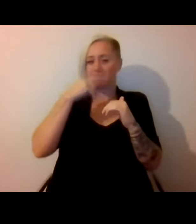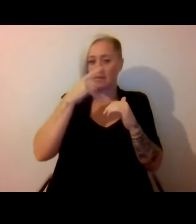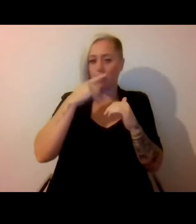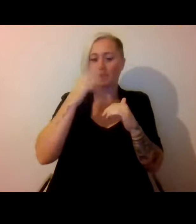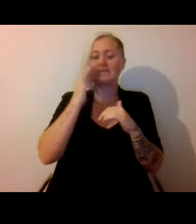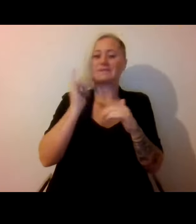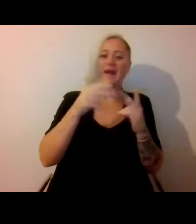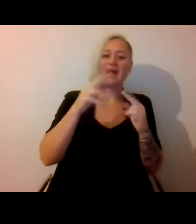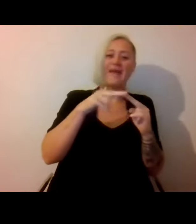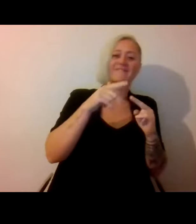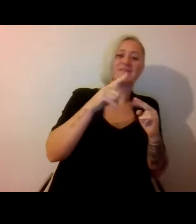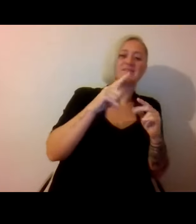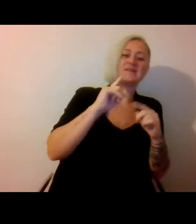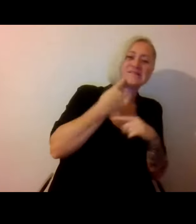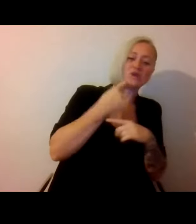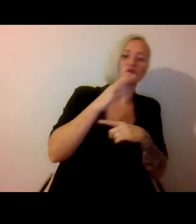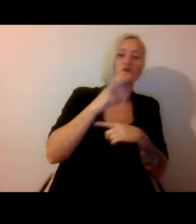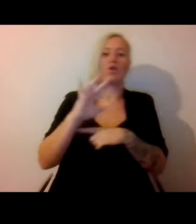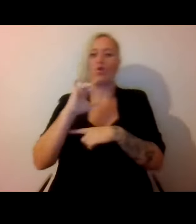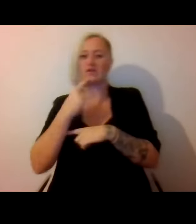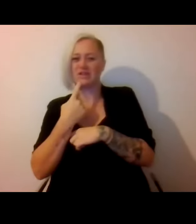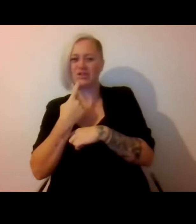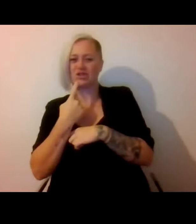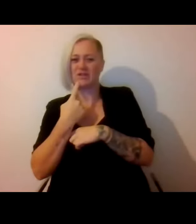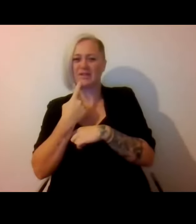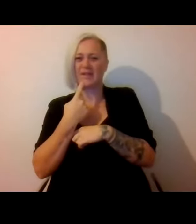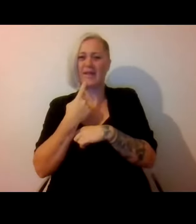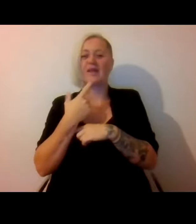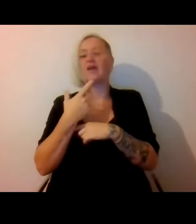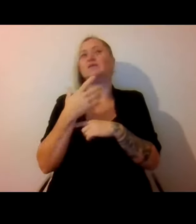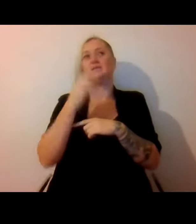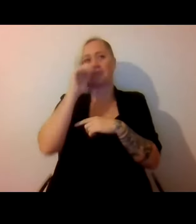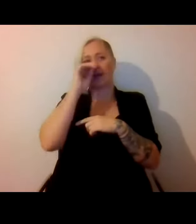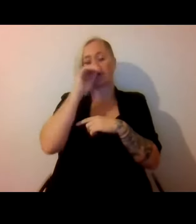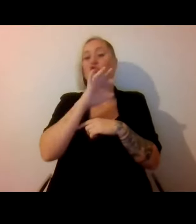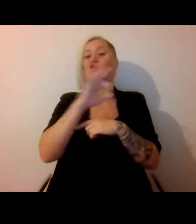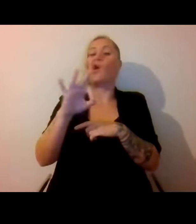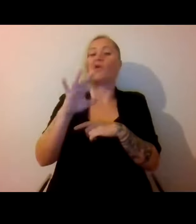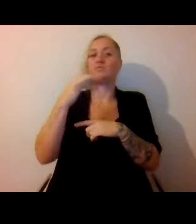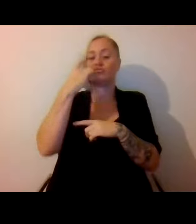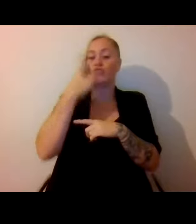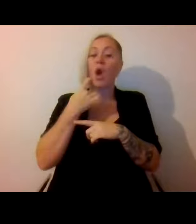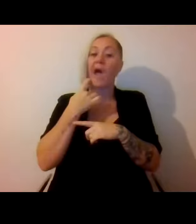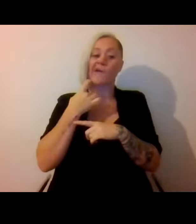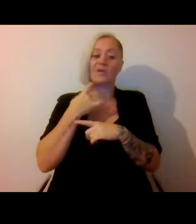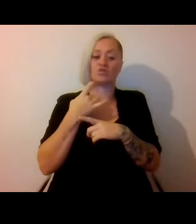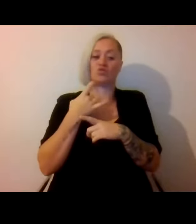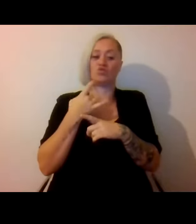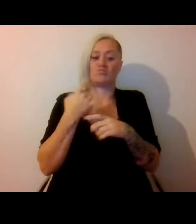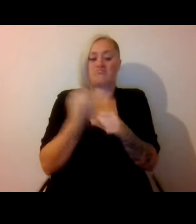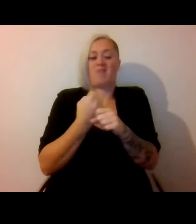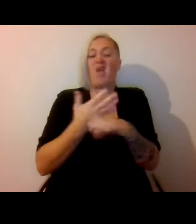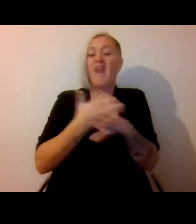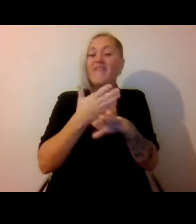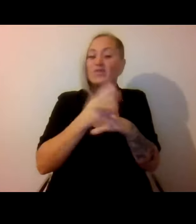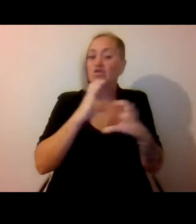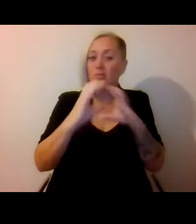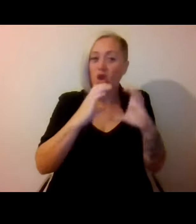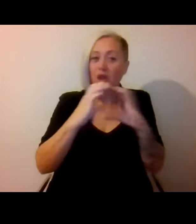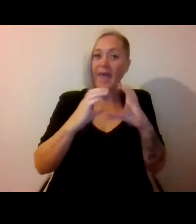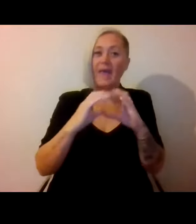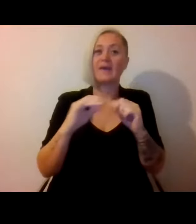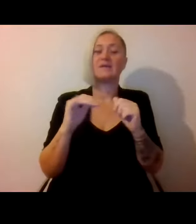so be aware of that. Not putting in the effort to communicate, or they prioritise speaking and